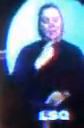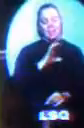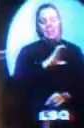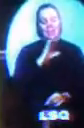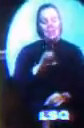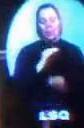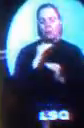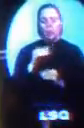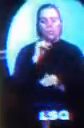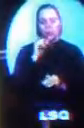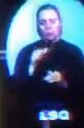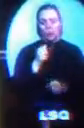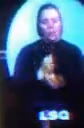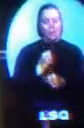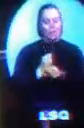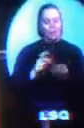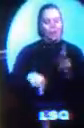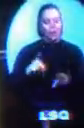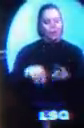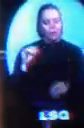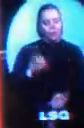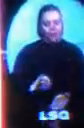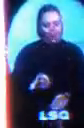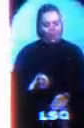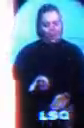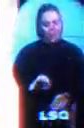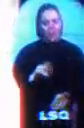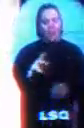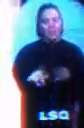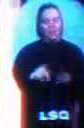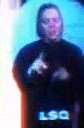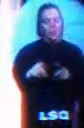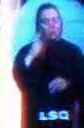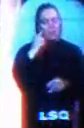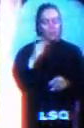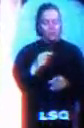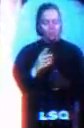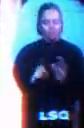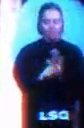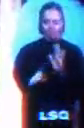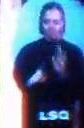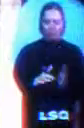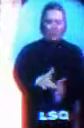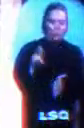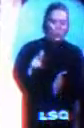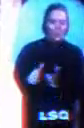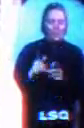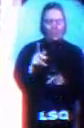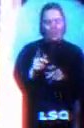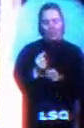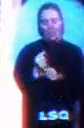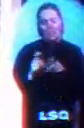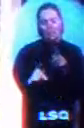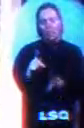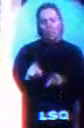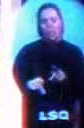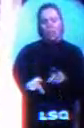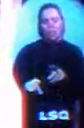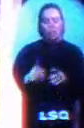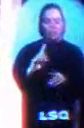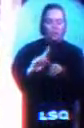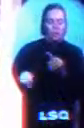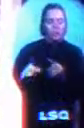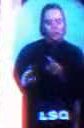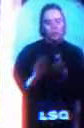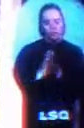workers. Canadians believe it is illegal to exploit workers and deny them the right to organize. Will this